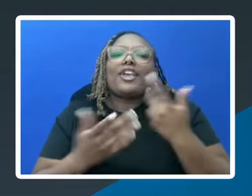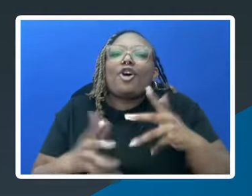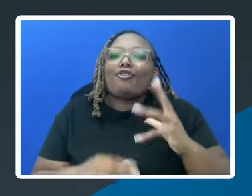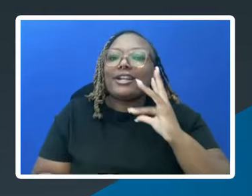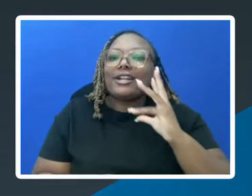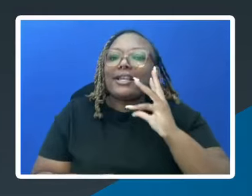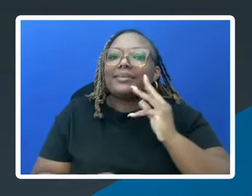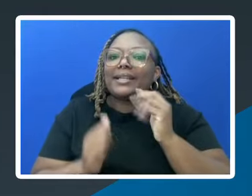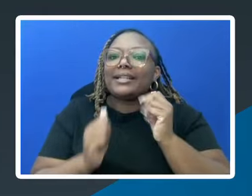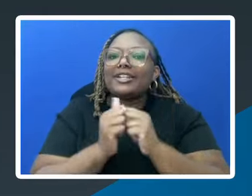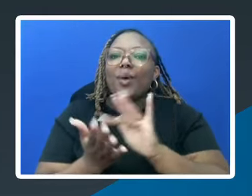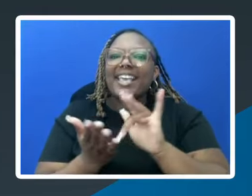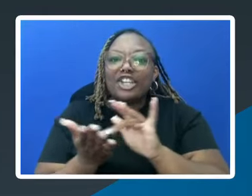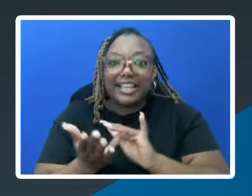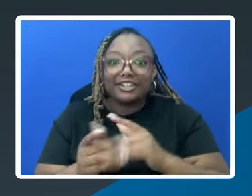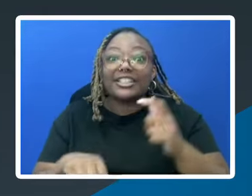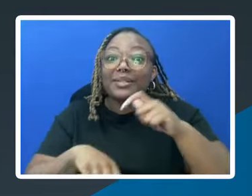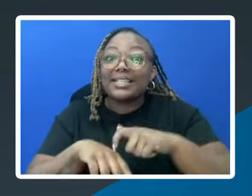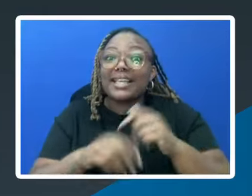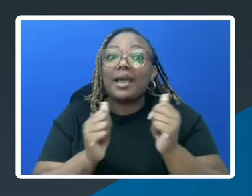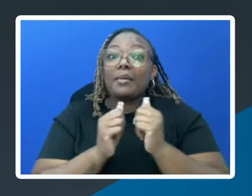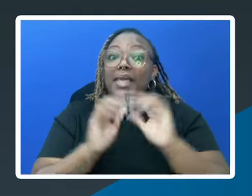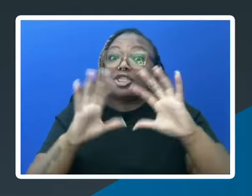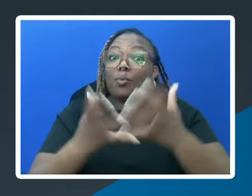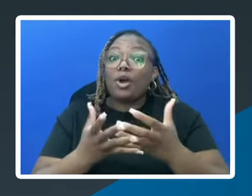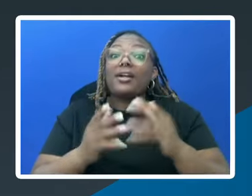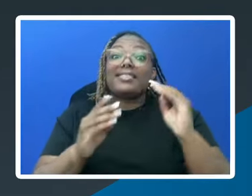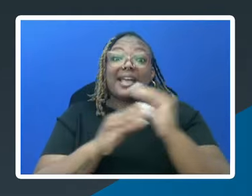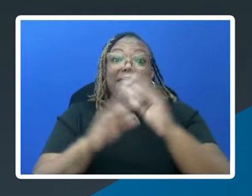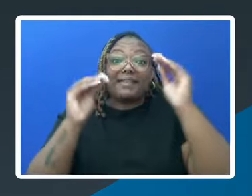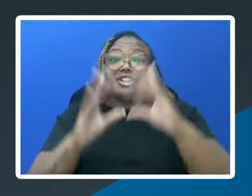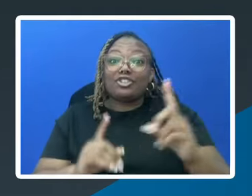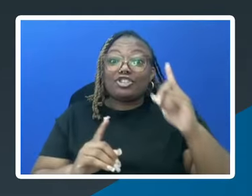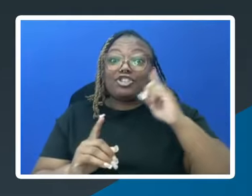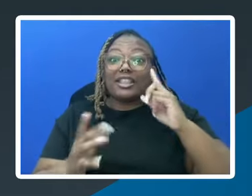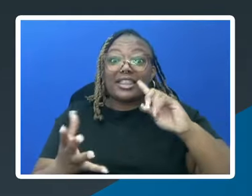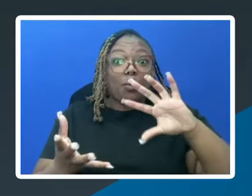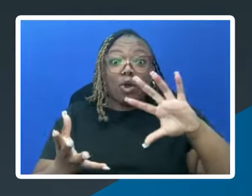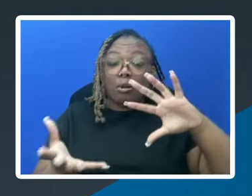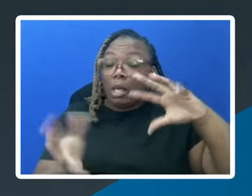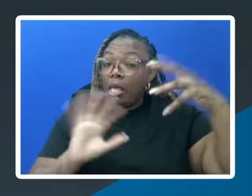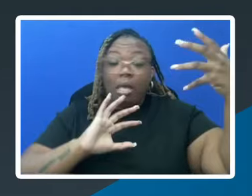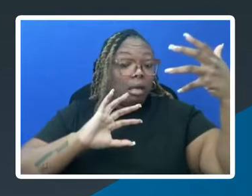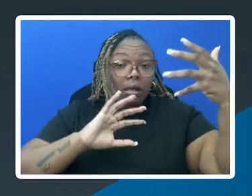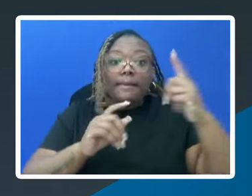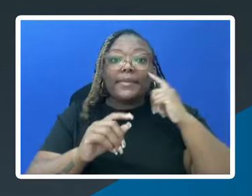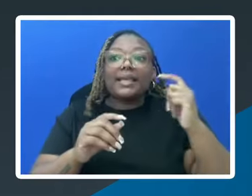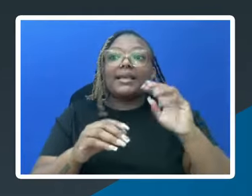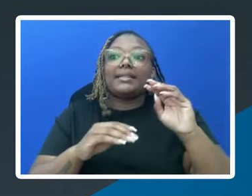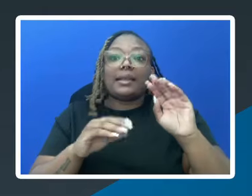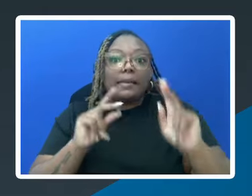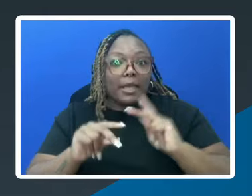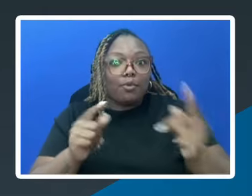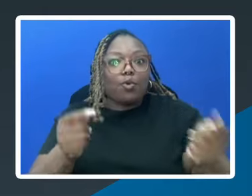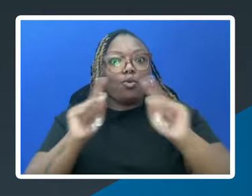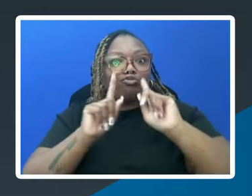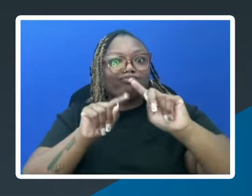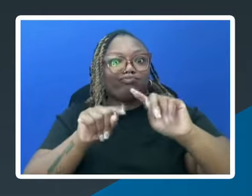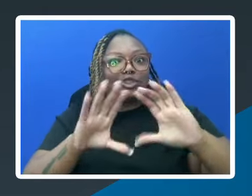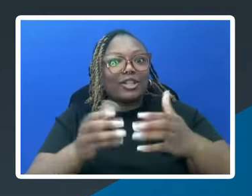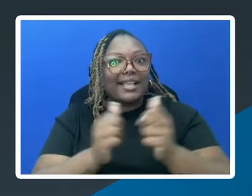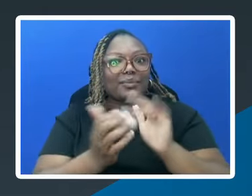There was a time where people thought the world, math teachers thought their world was coming to an end because people were coming to class with calculators. And now